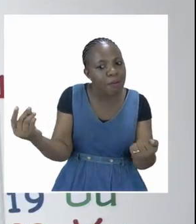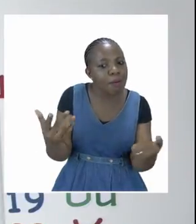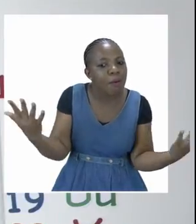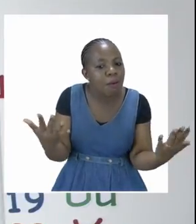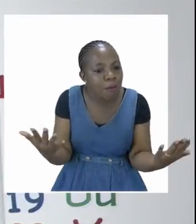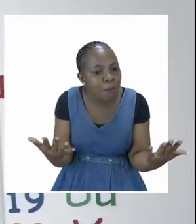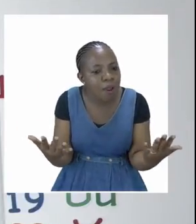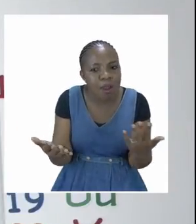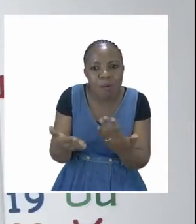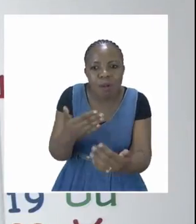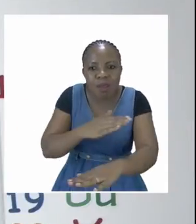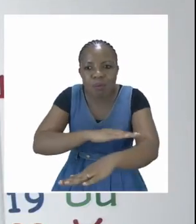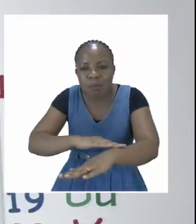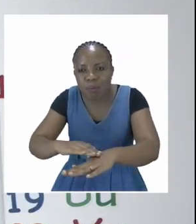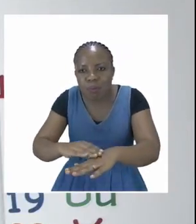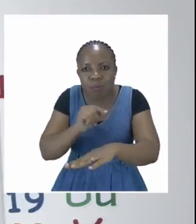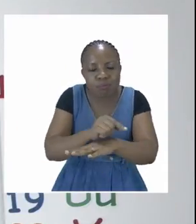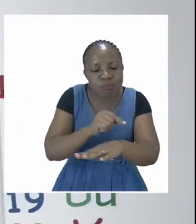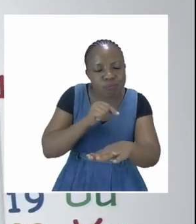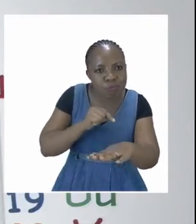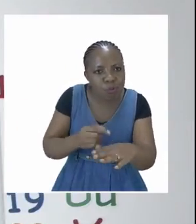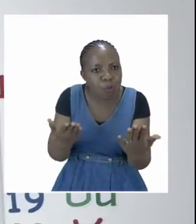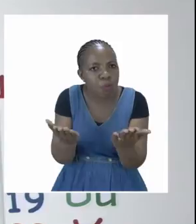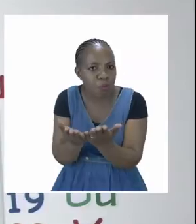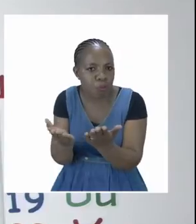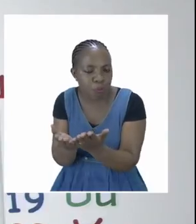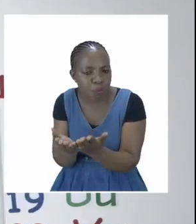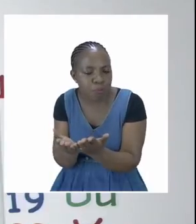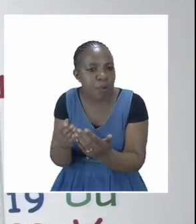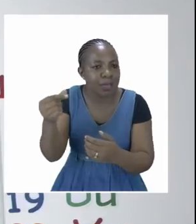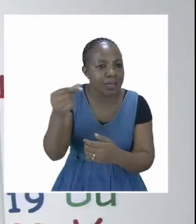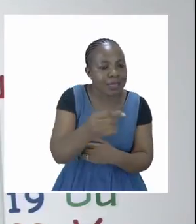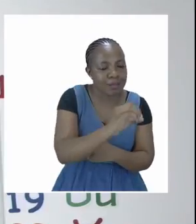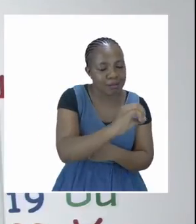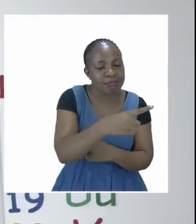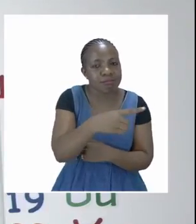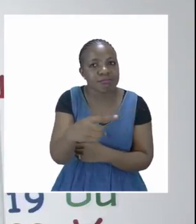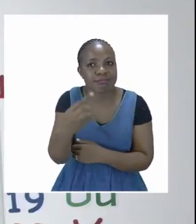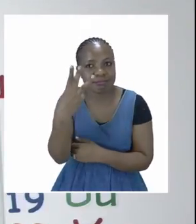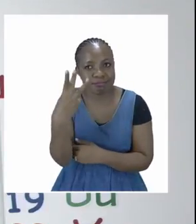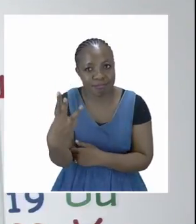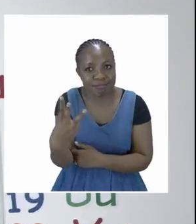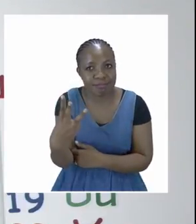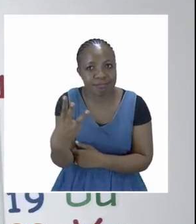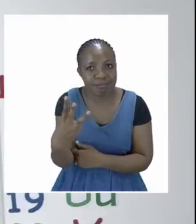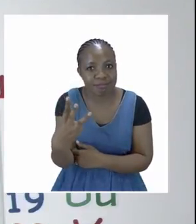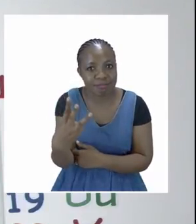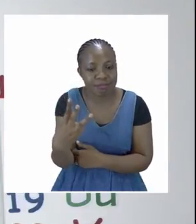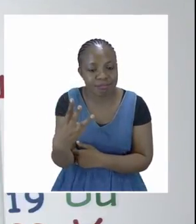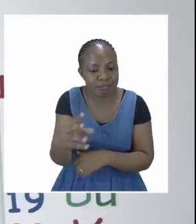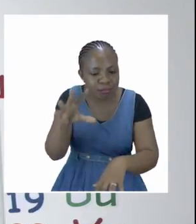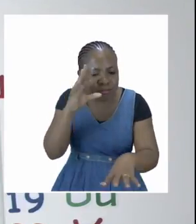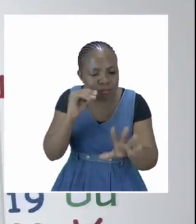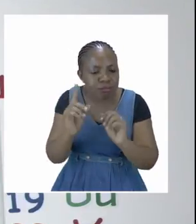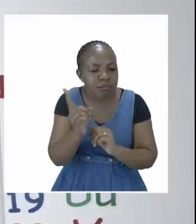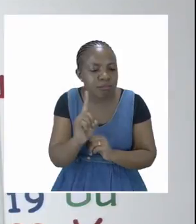to Thursday for pre-primary up until grade 3. The lessons are for listening